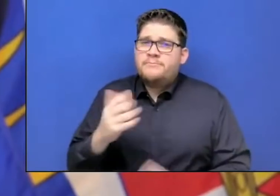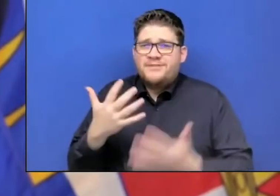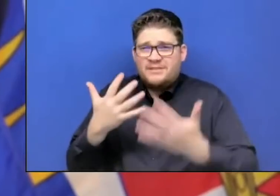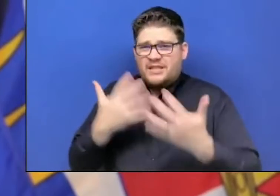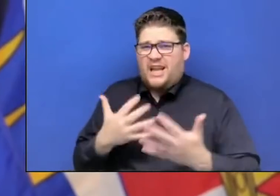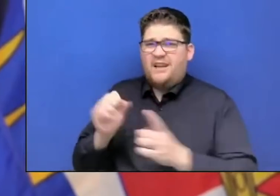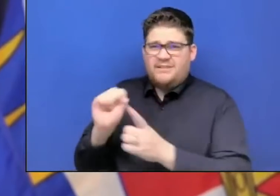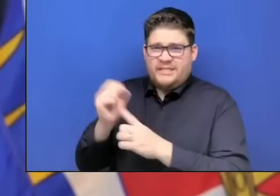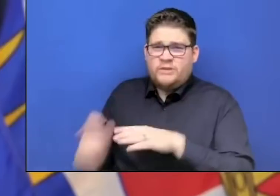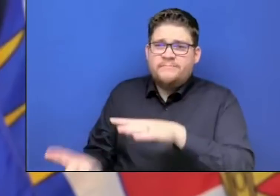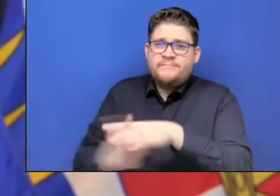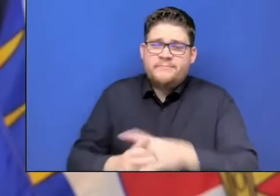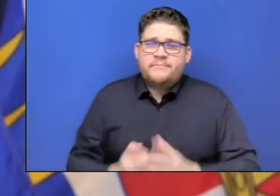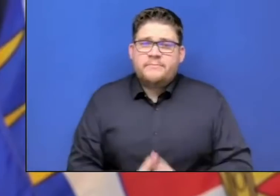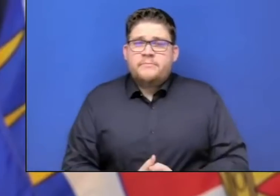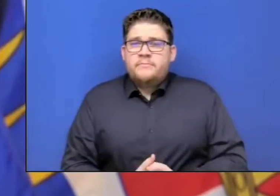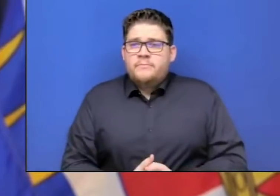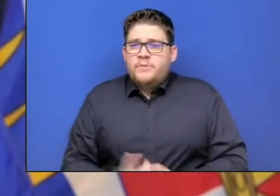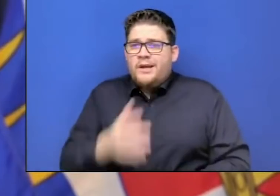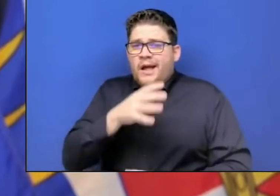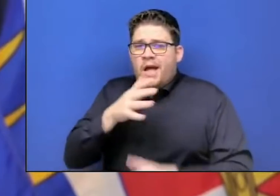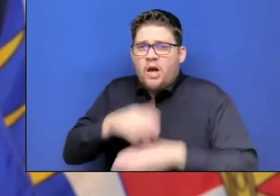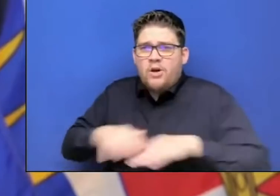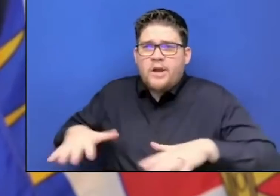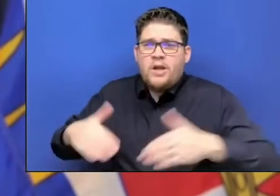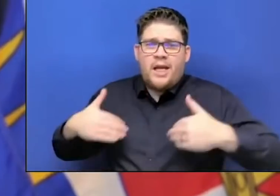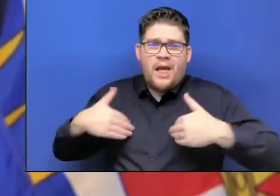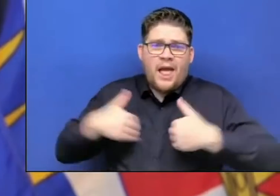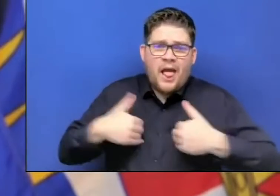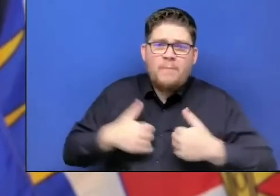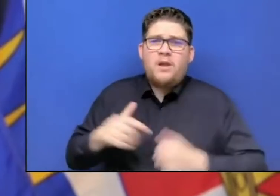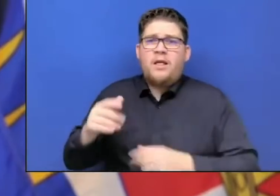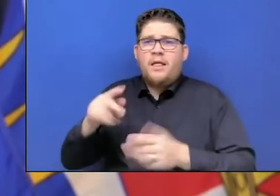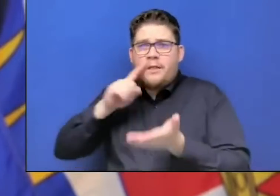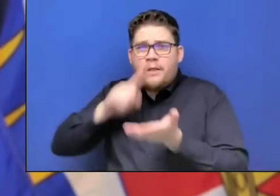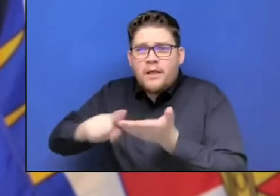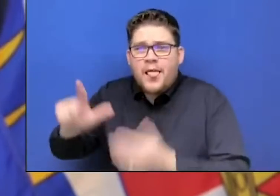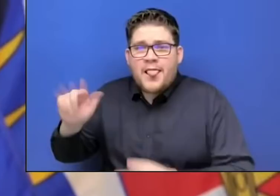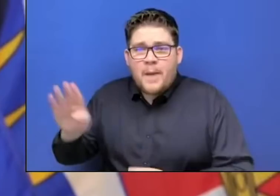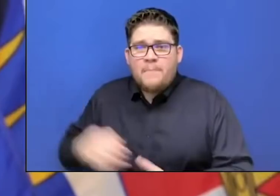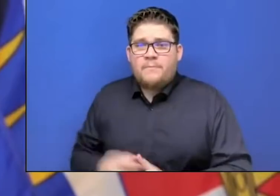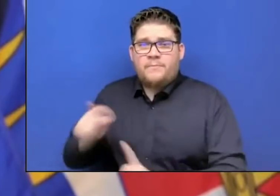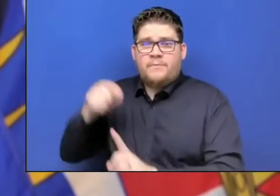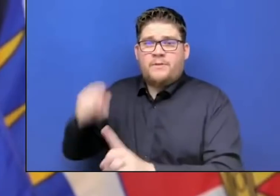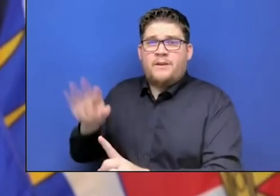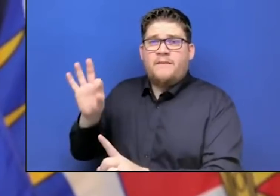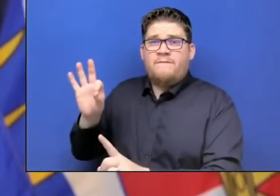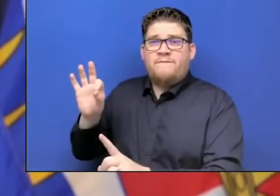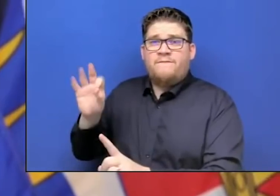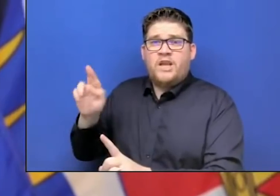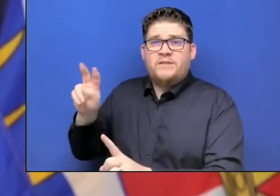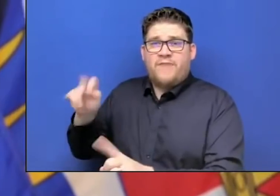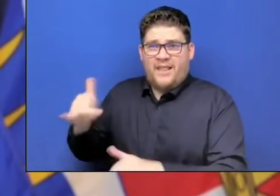animal and health lab has been flooded in the Fraser Valley, and that's an important piece of infrastructure that we need to